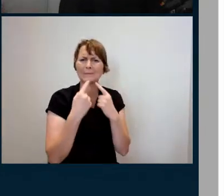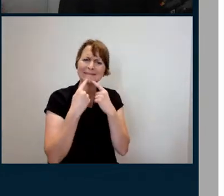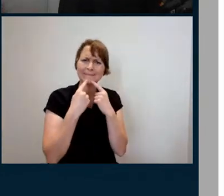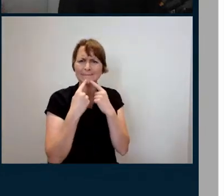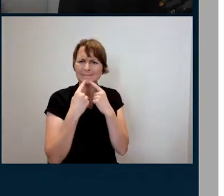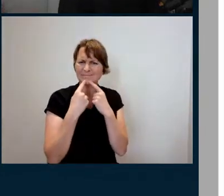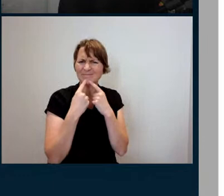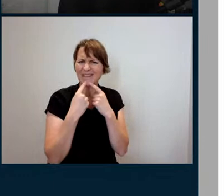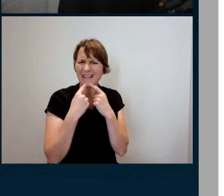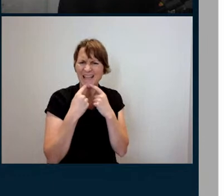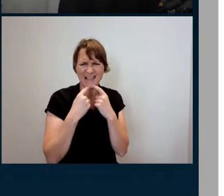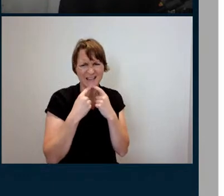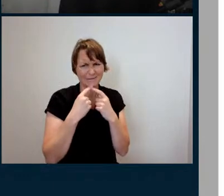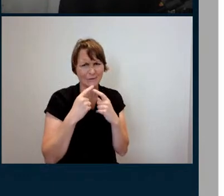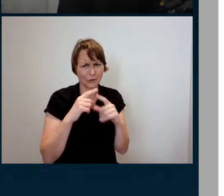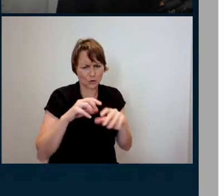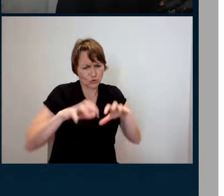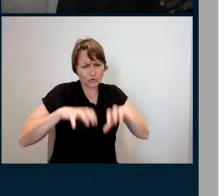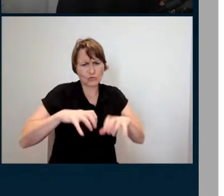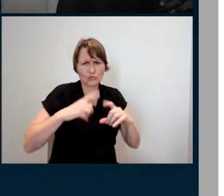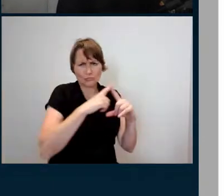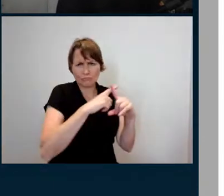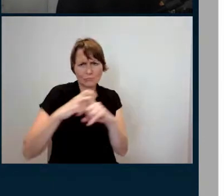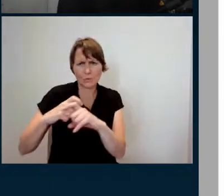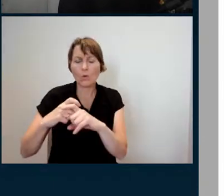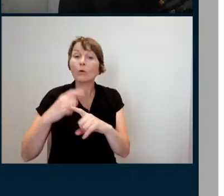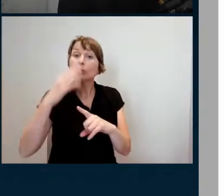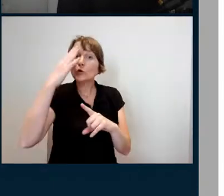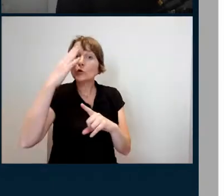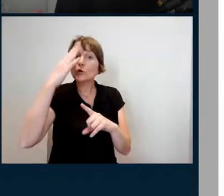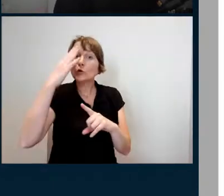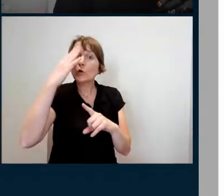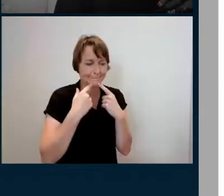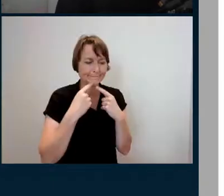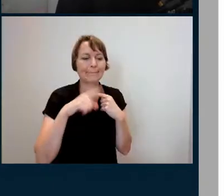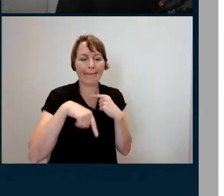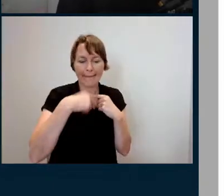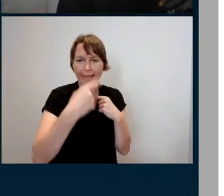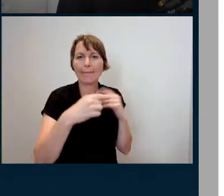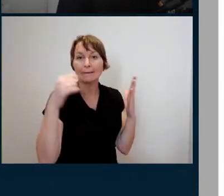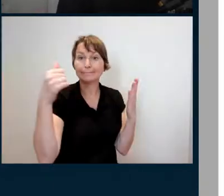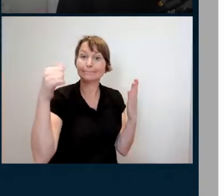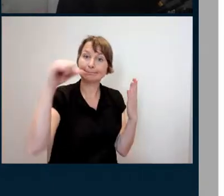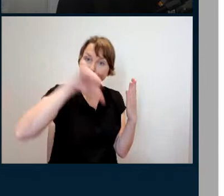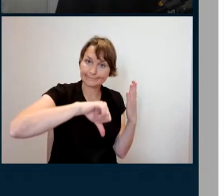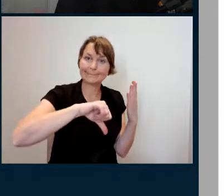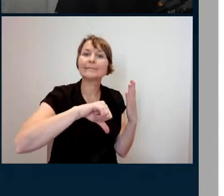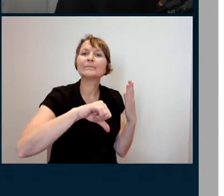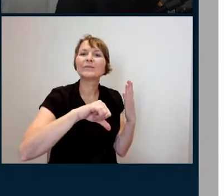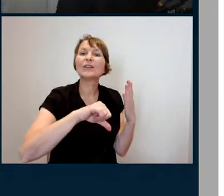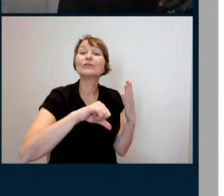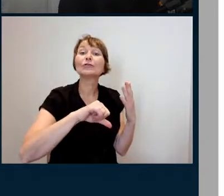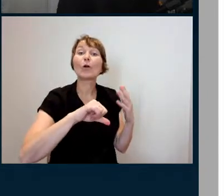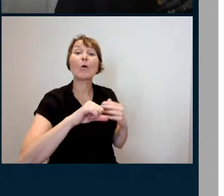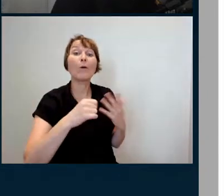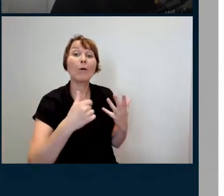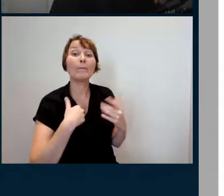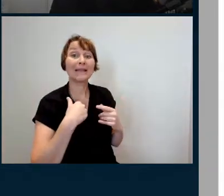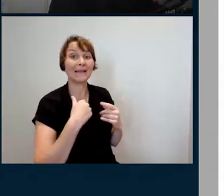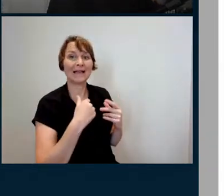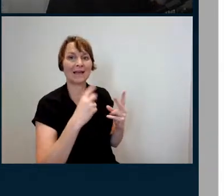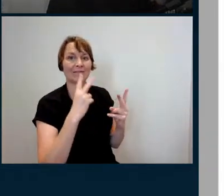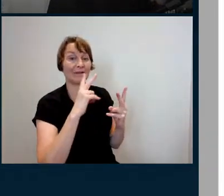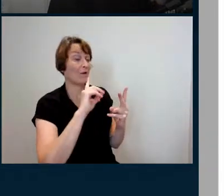they will fail because of dependencies, and these resources are put into a second queue. So they do not, the remove